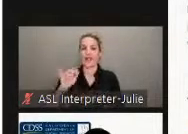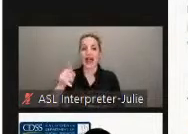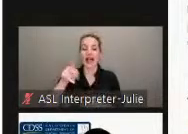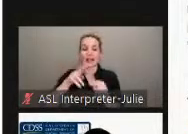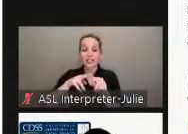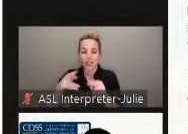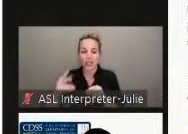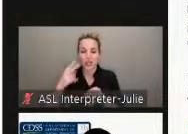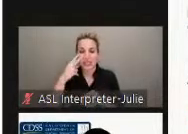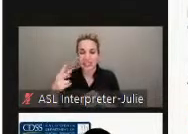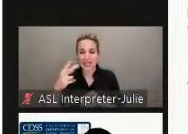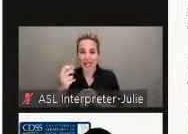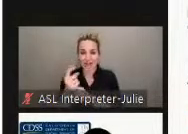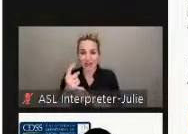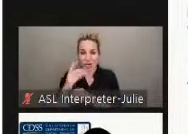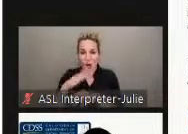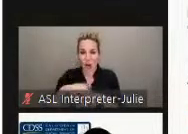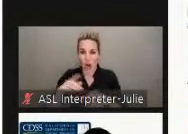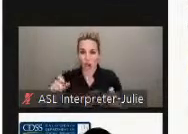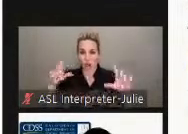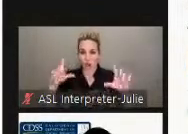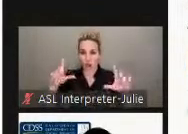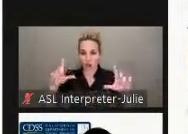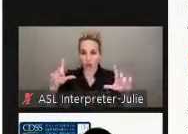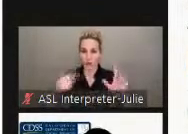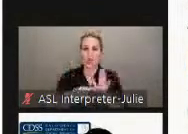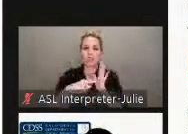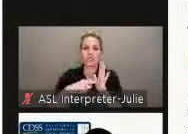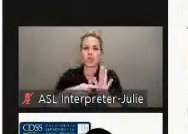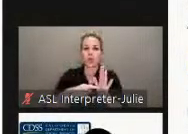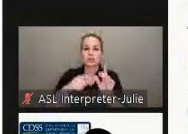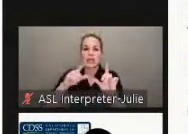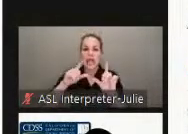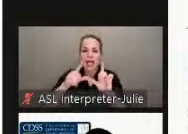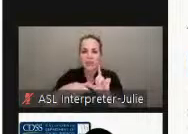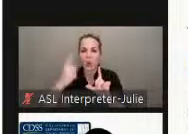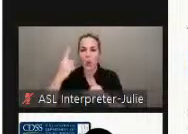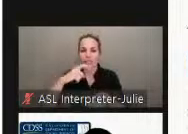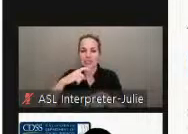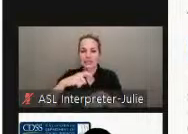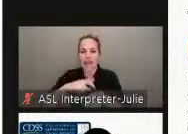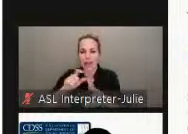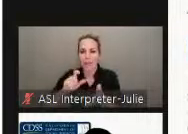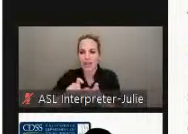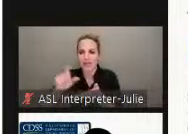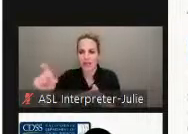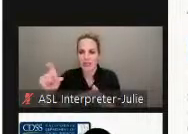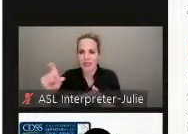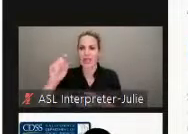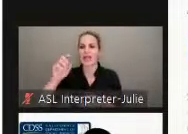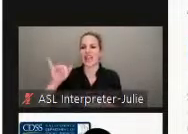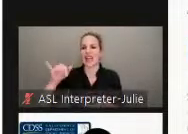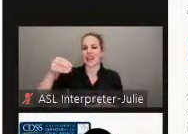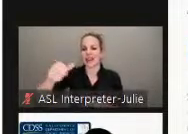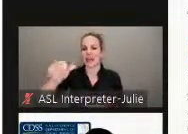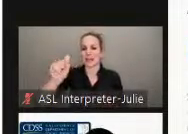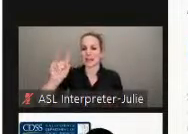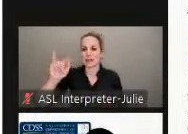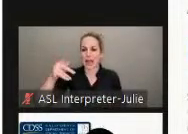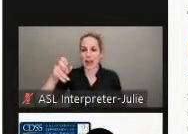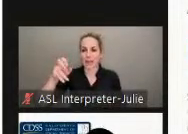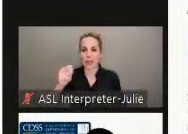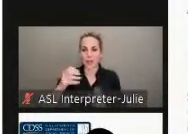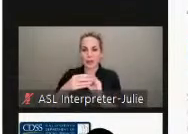year to year on the screen, reflects the expiration of one-time investments, such as the stipends mentioned